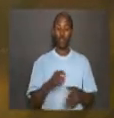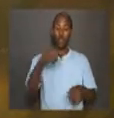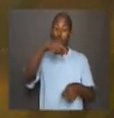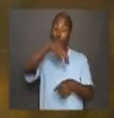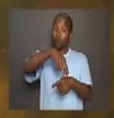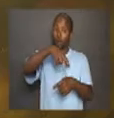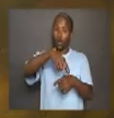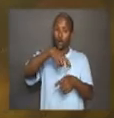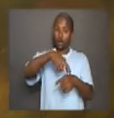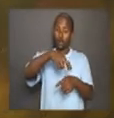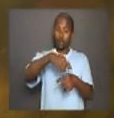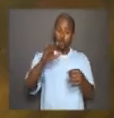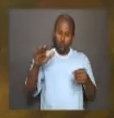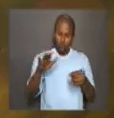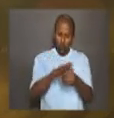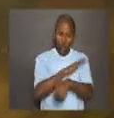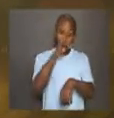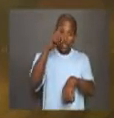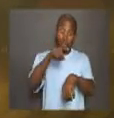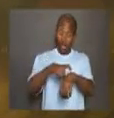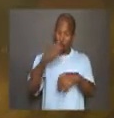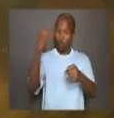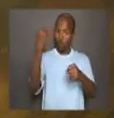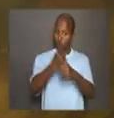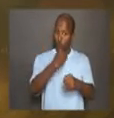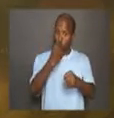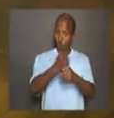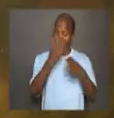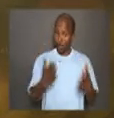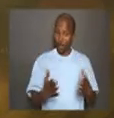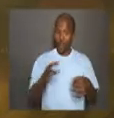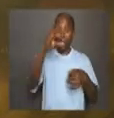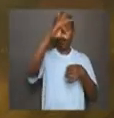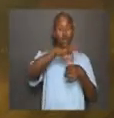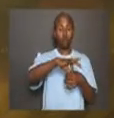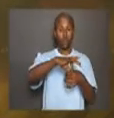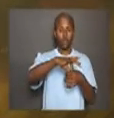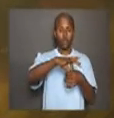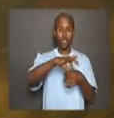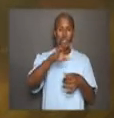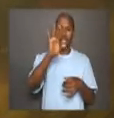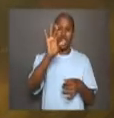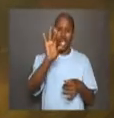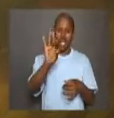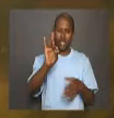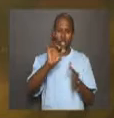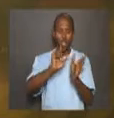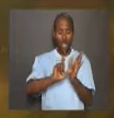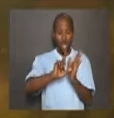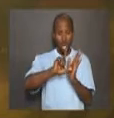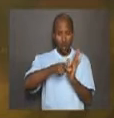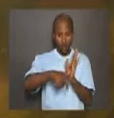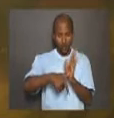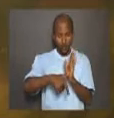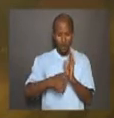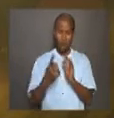Regular or full-time work for an employee is 8 hours per